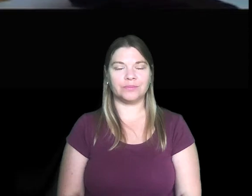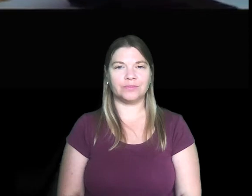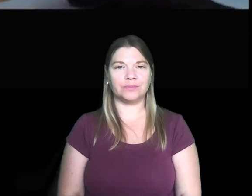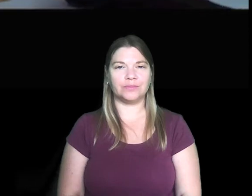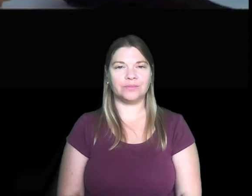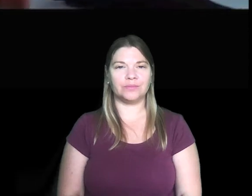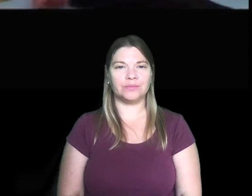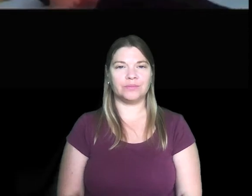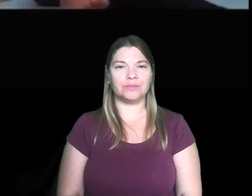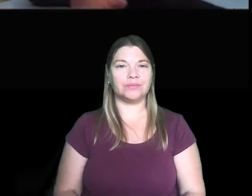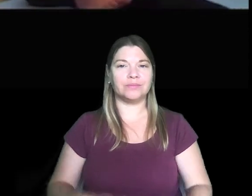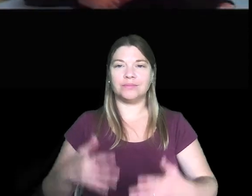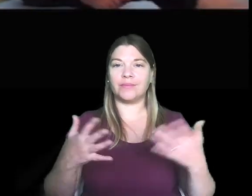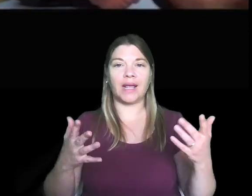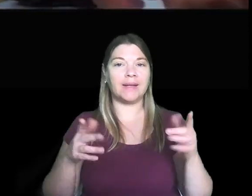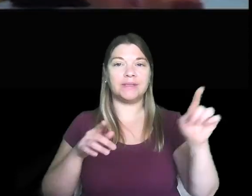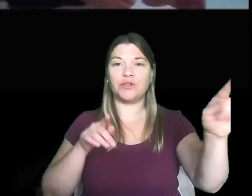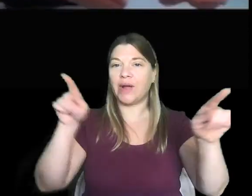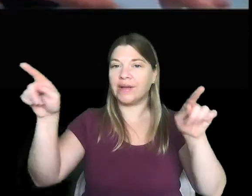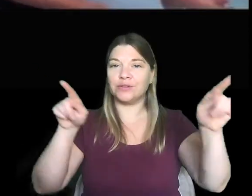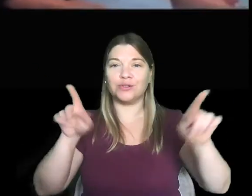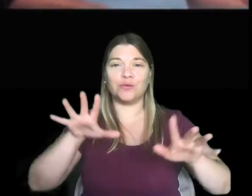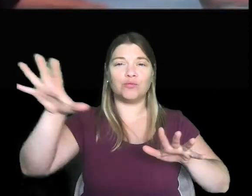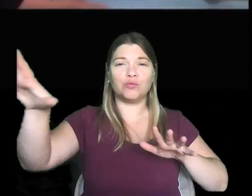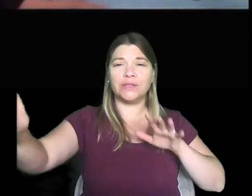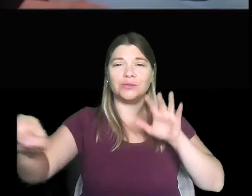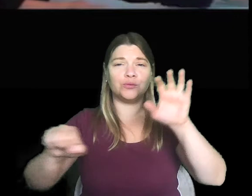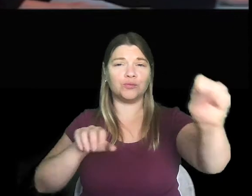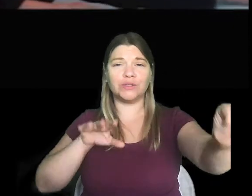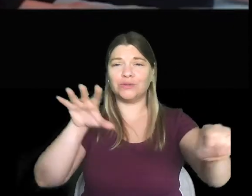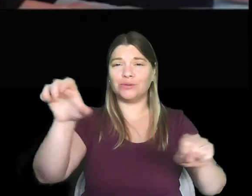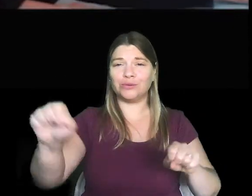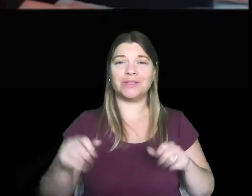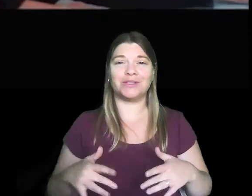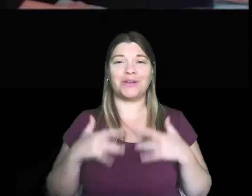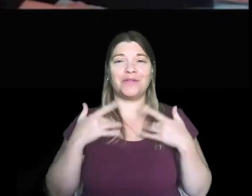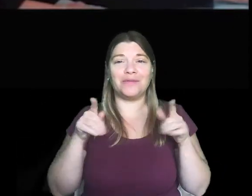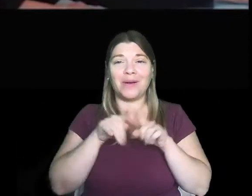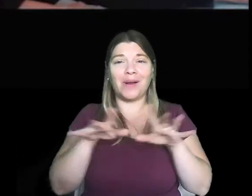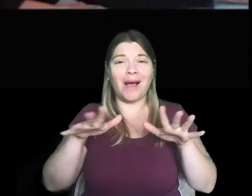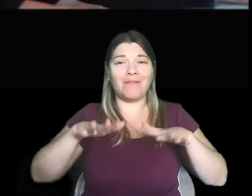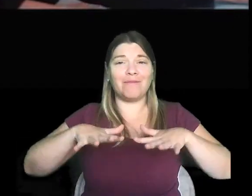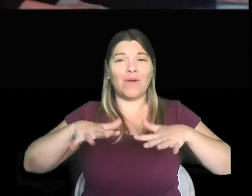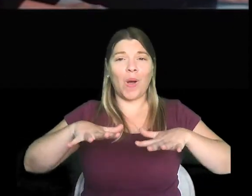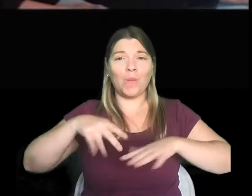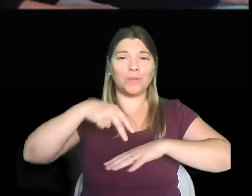We reach out in all directions, as if we can float on this light.